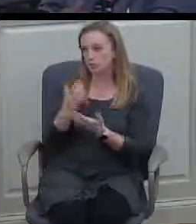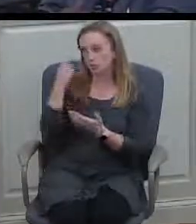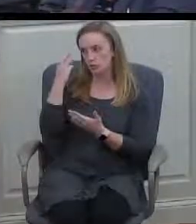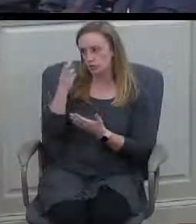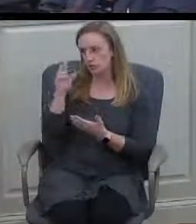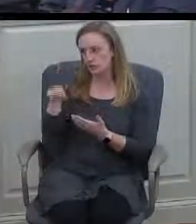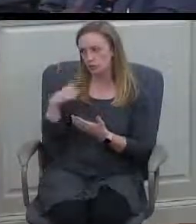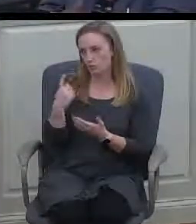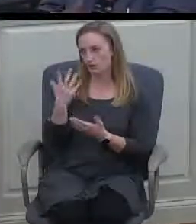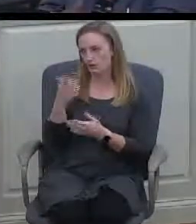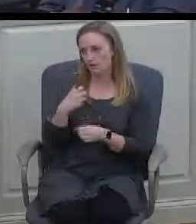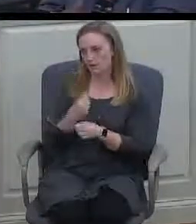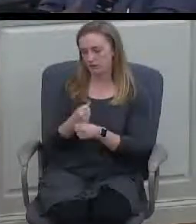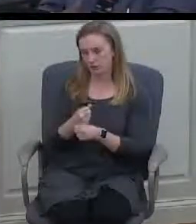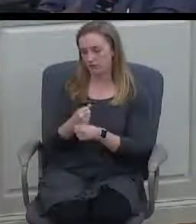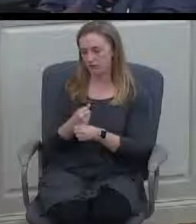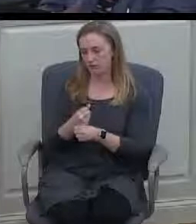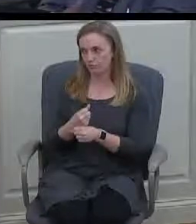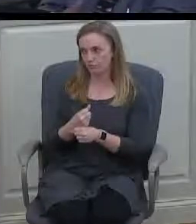as 5 years,